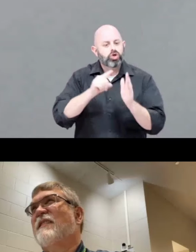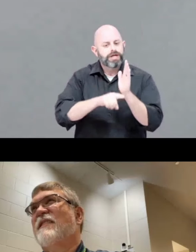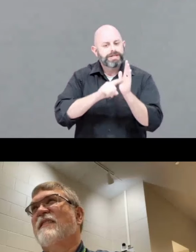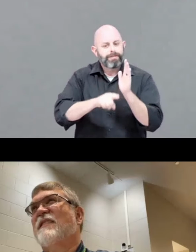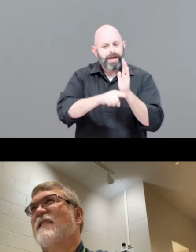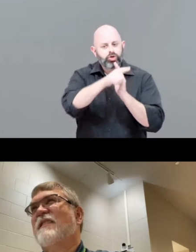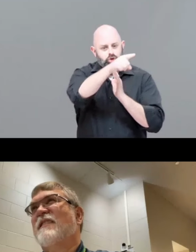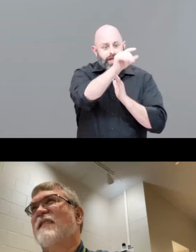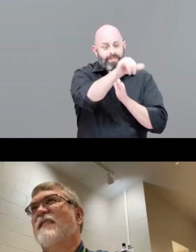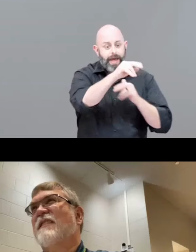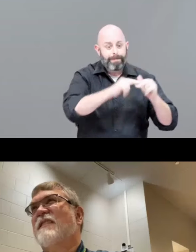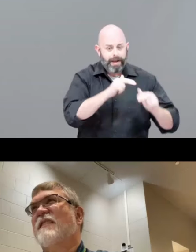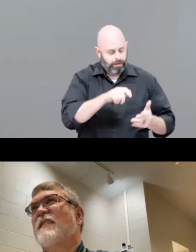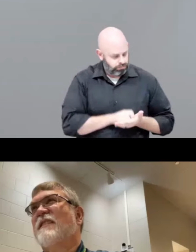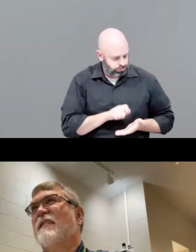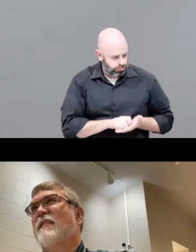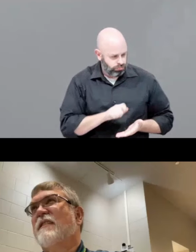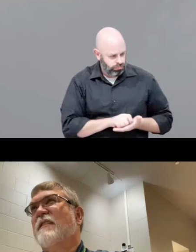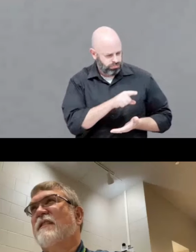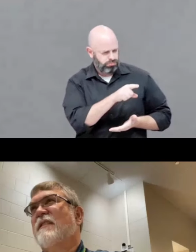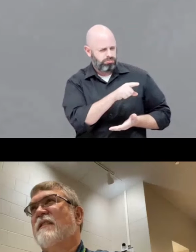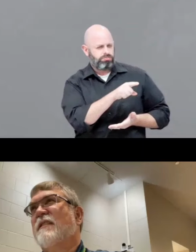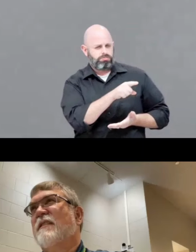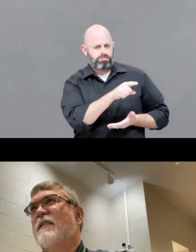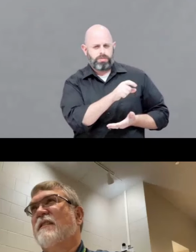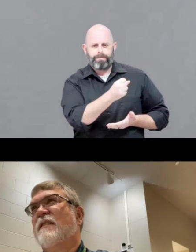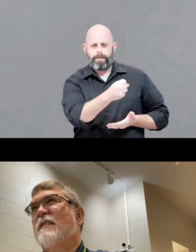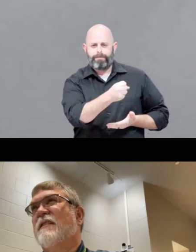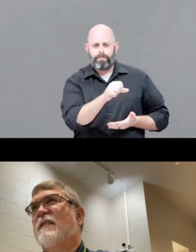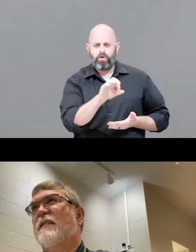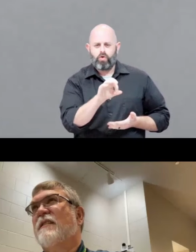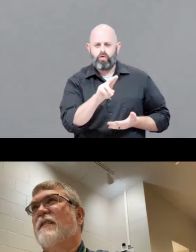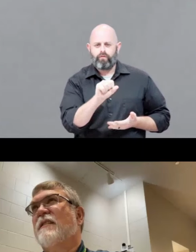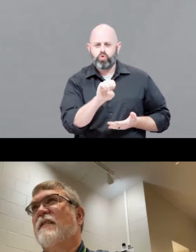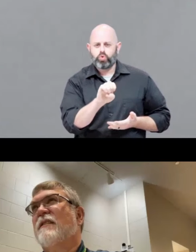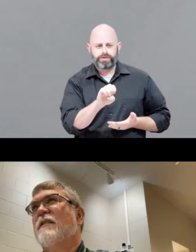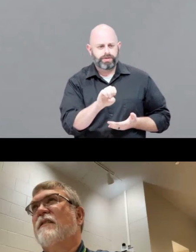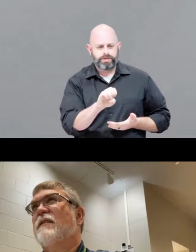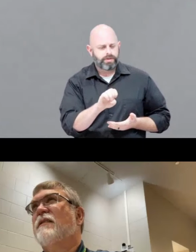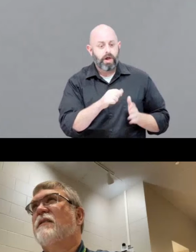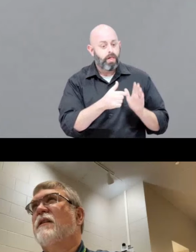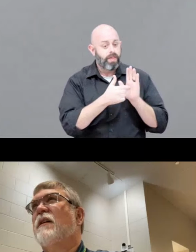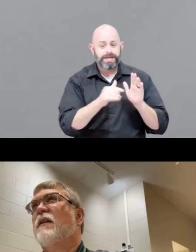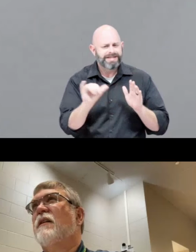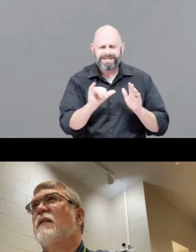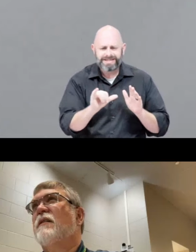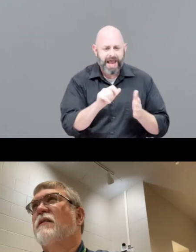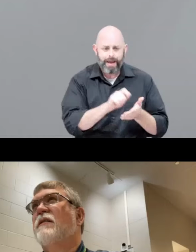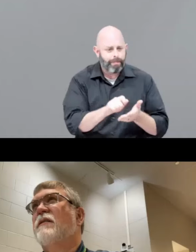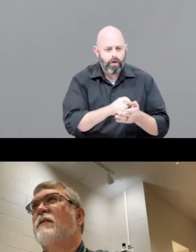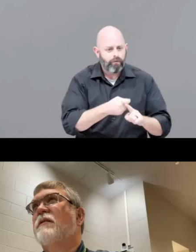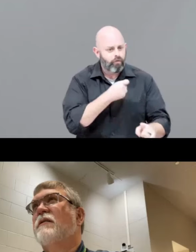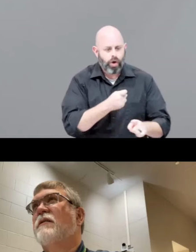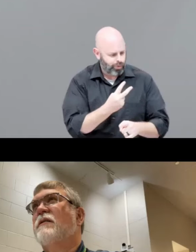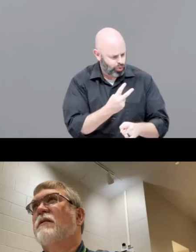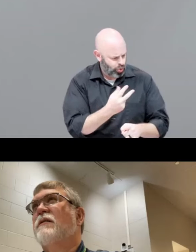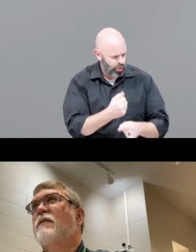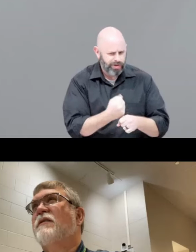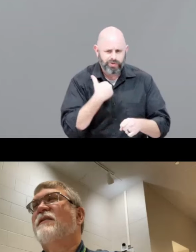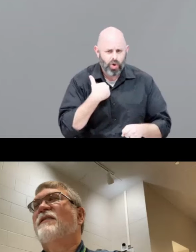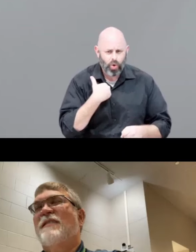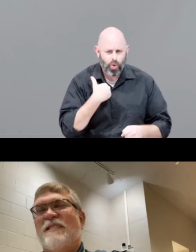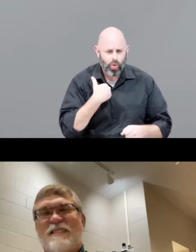inspection, they noted that, and it's the same notes that they showed me from years ago that just haven't